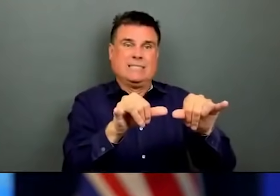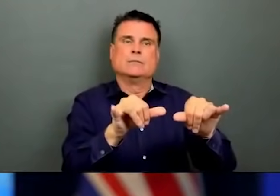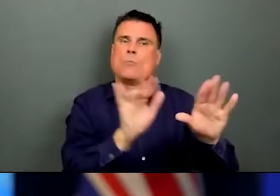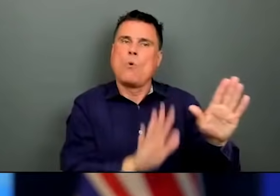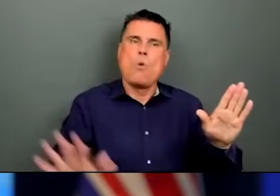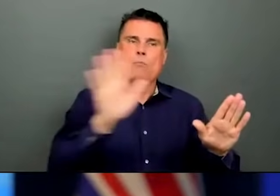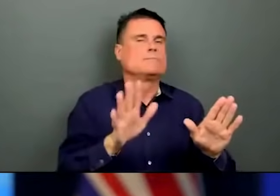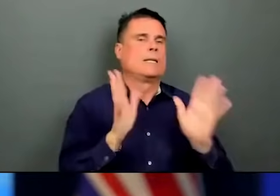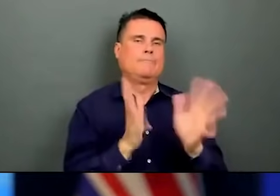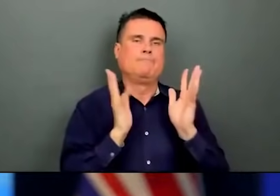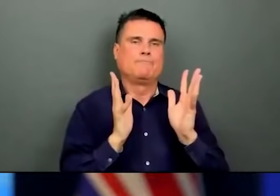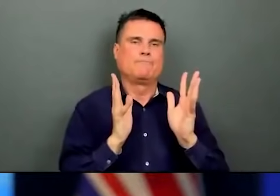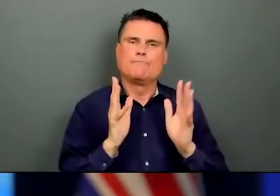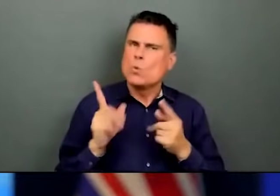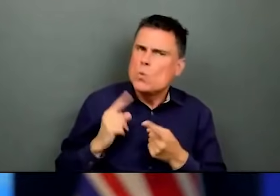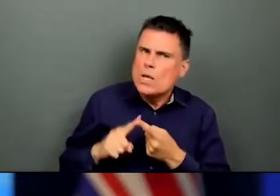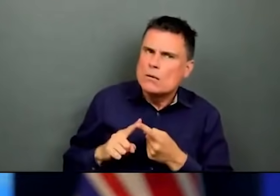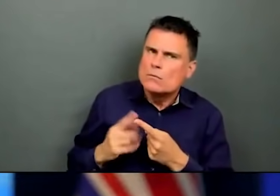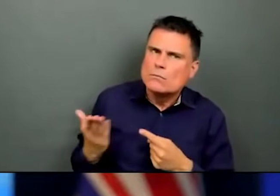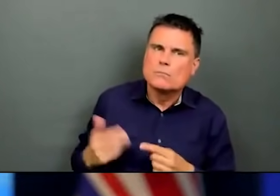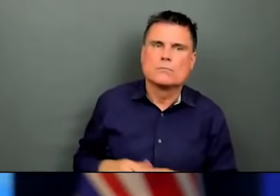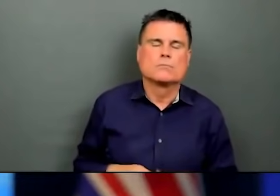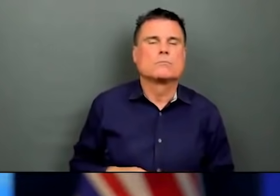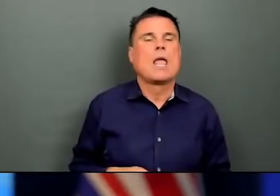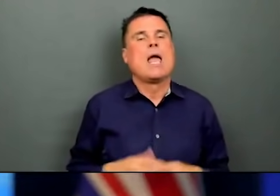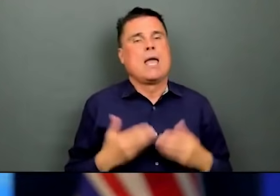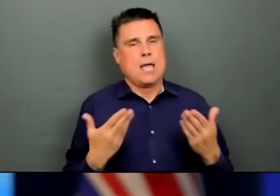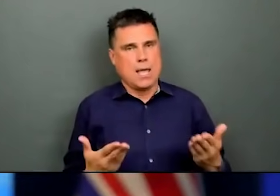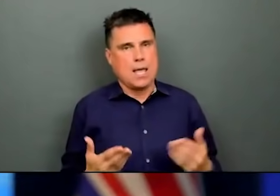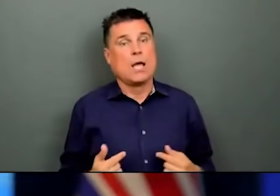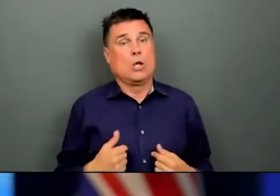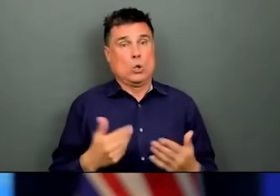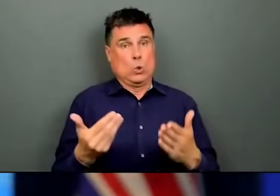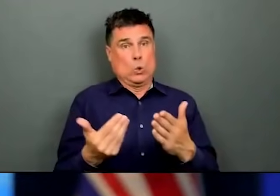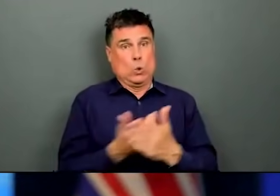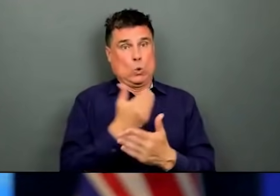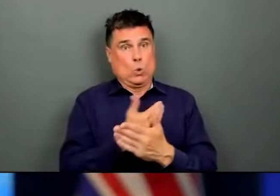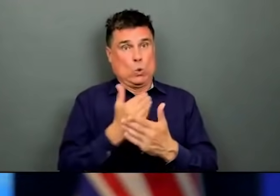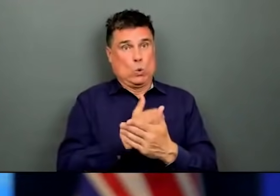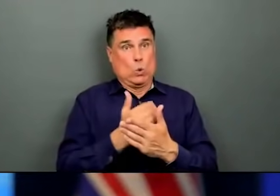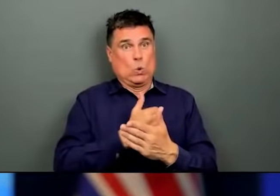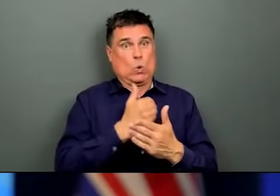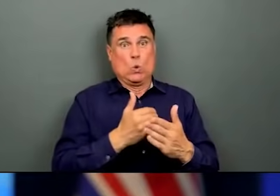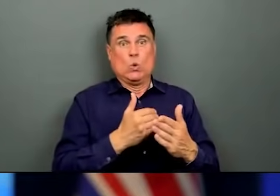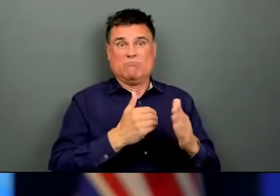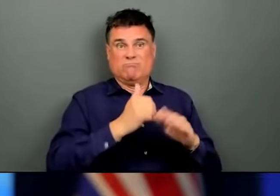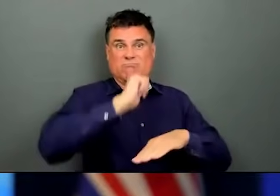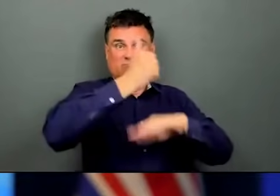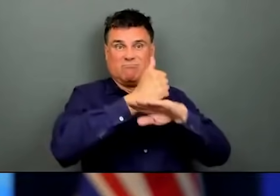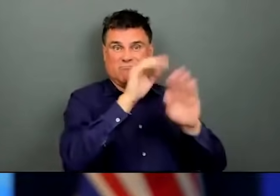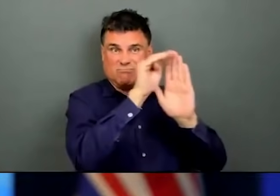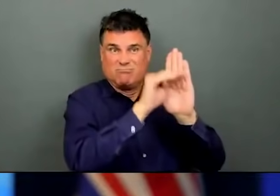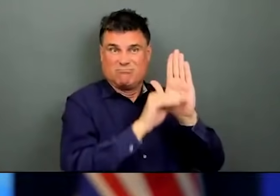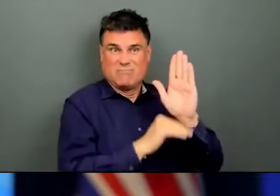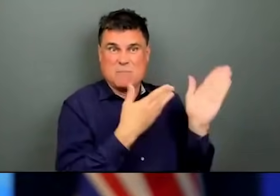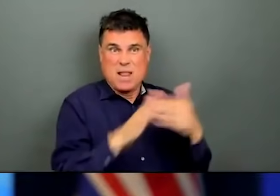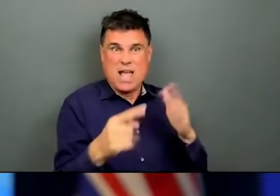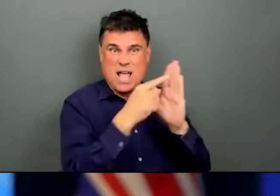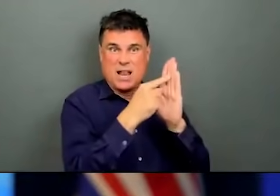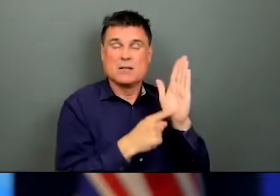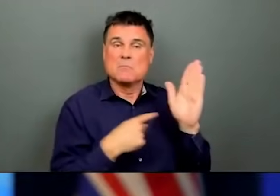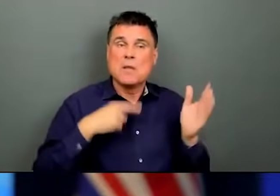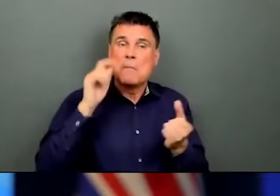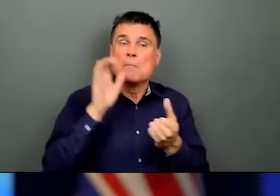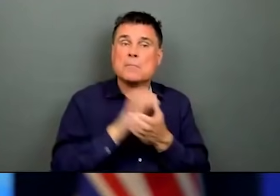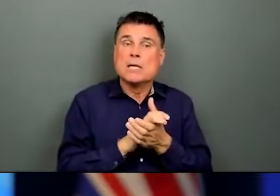appropriate roadmap. It was hard to put it together, and it's going to be hard to implement it. But if we focus on it, industry, workers, communities,